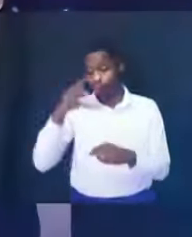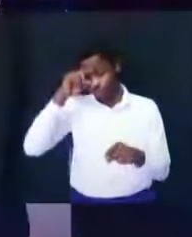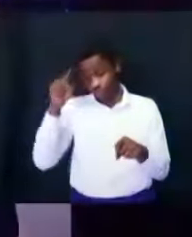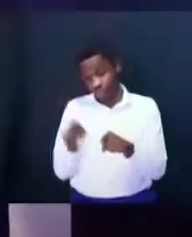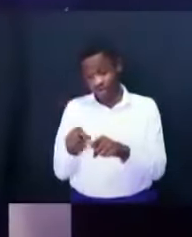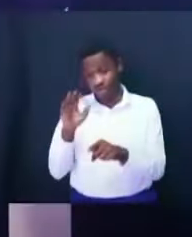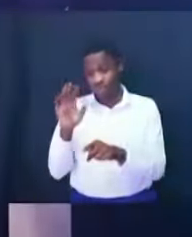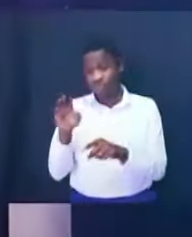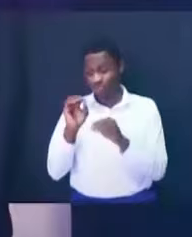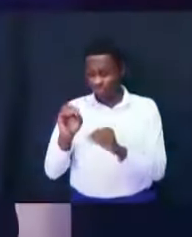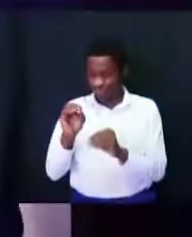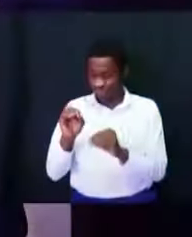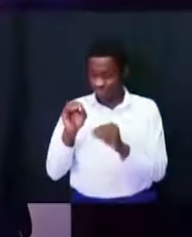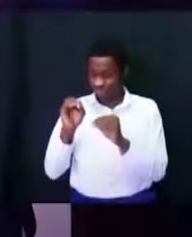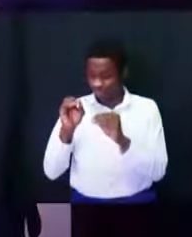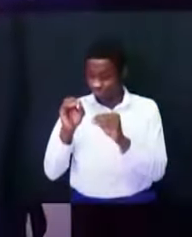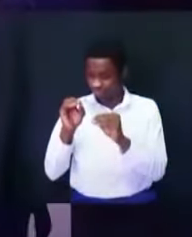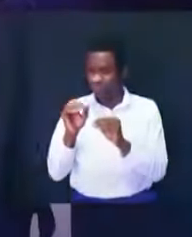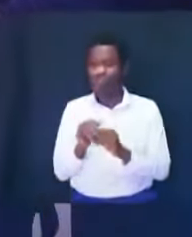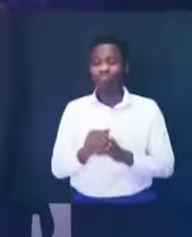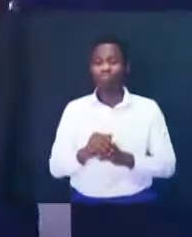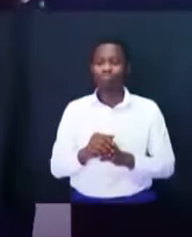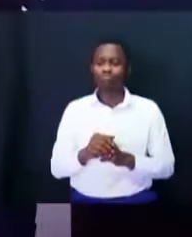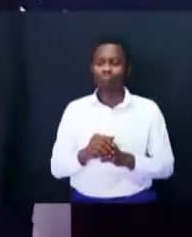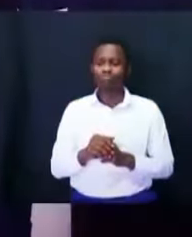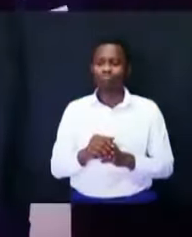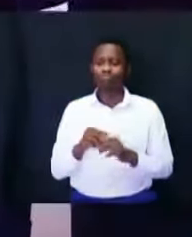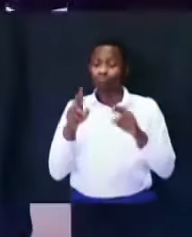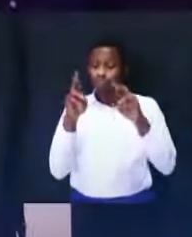Brethren results in moral and spiritual